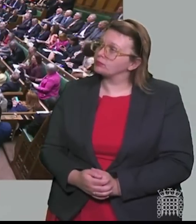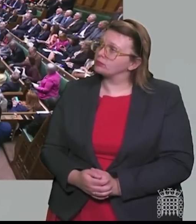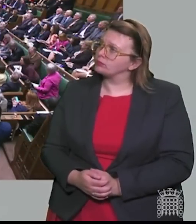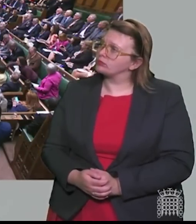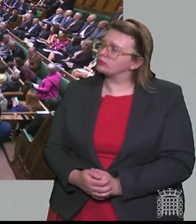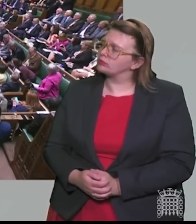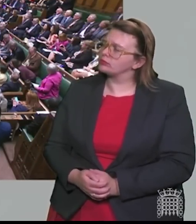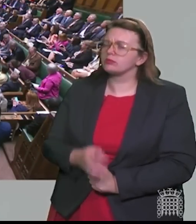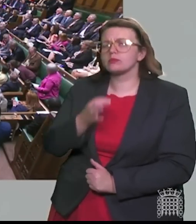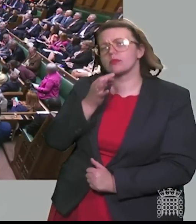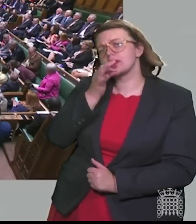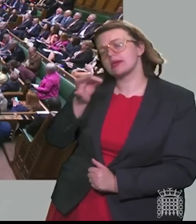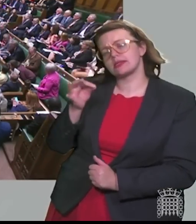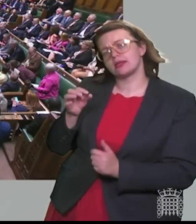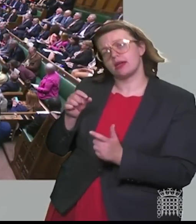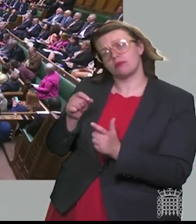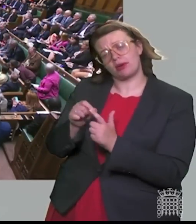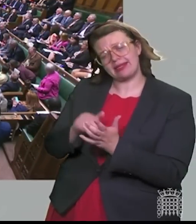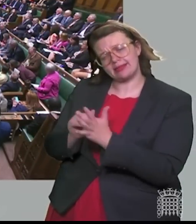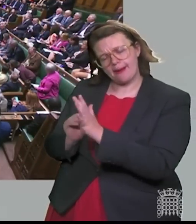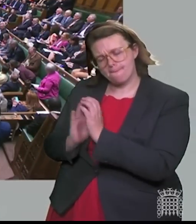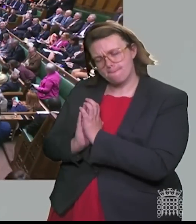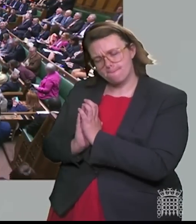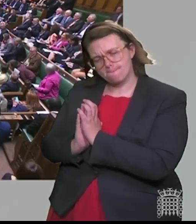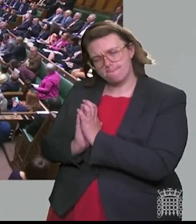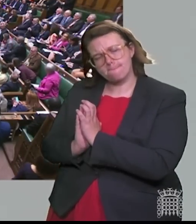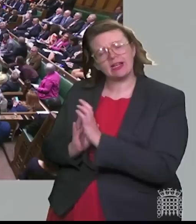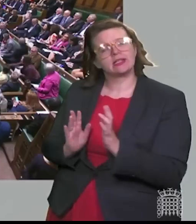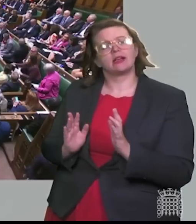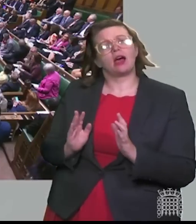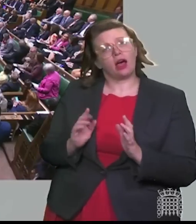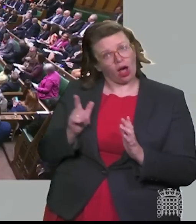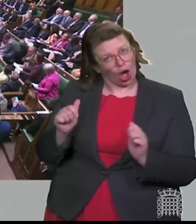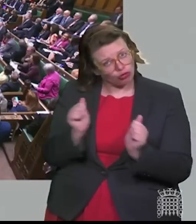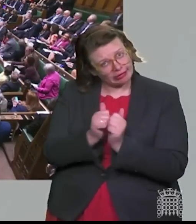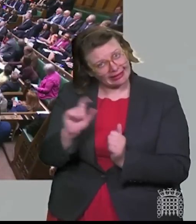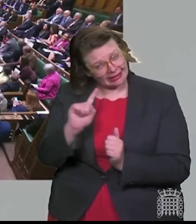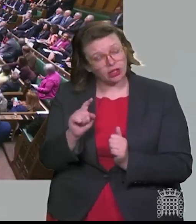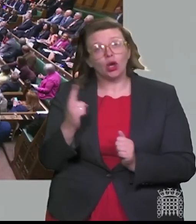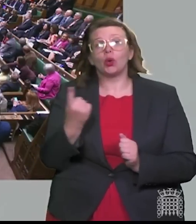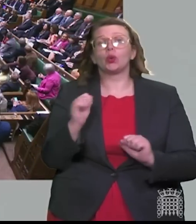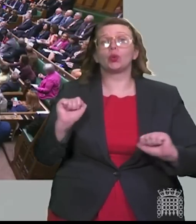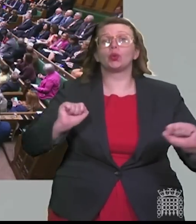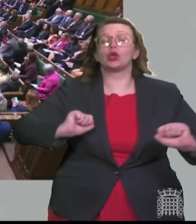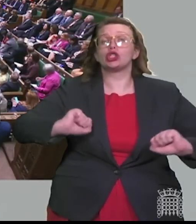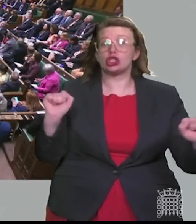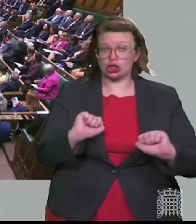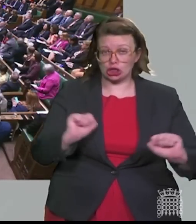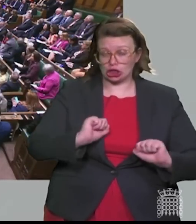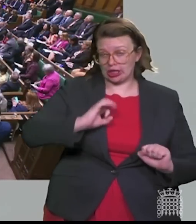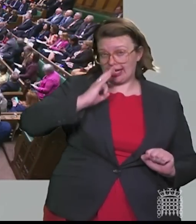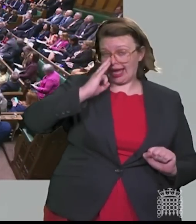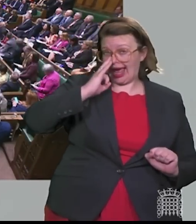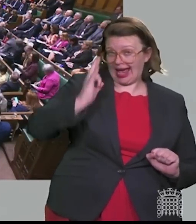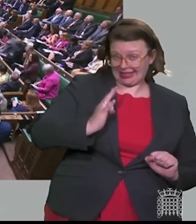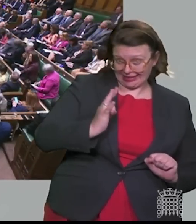agree that it's completely inappropriate for schools to encourage young people under the age of 18 to socially transition, for